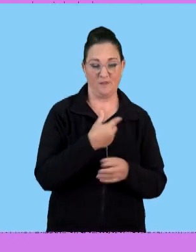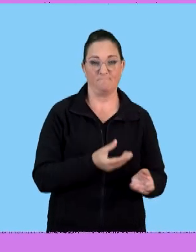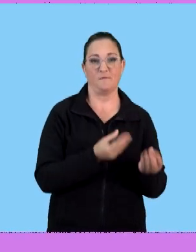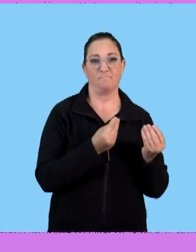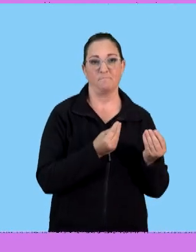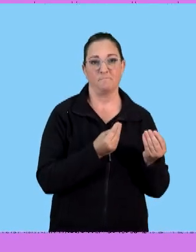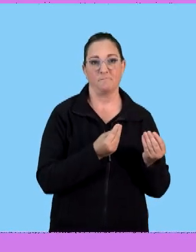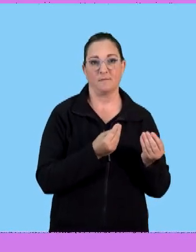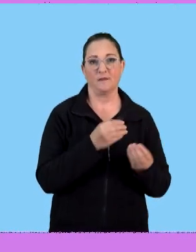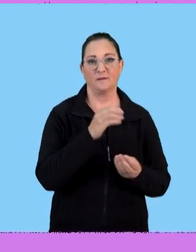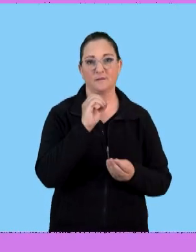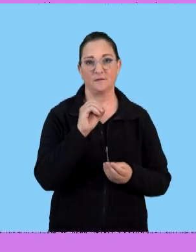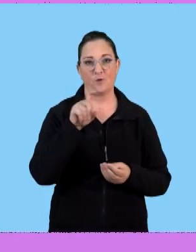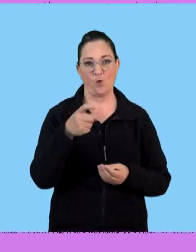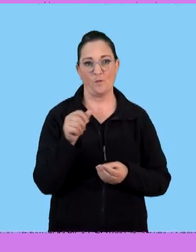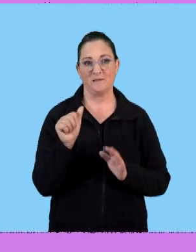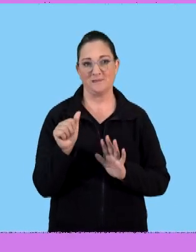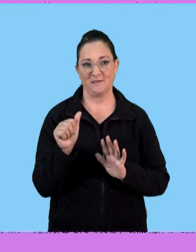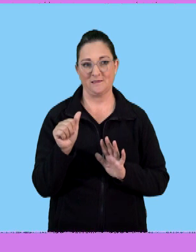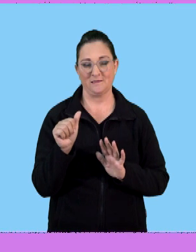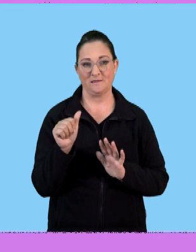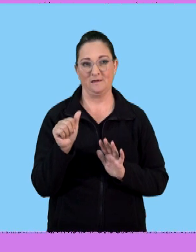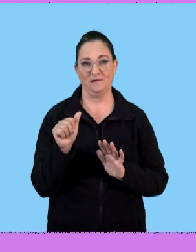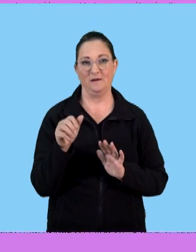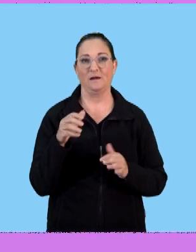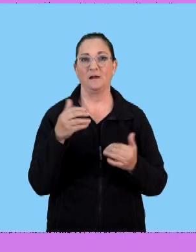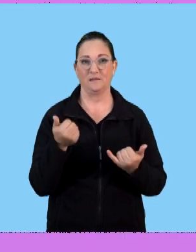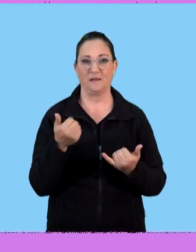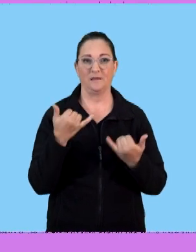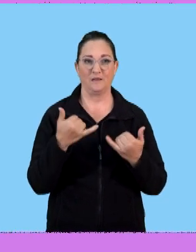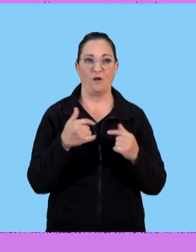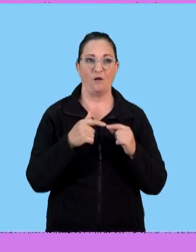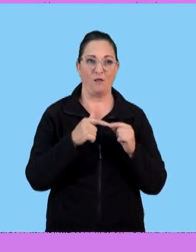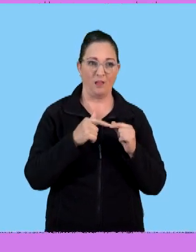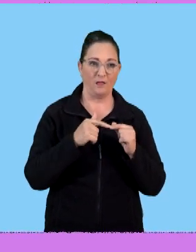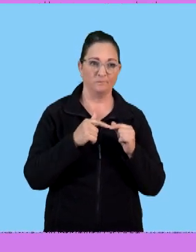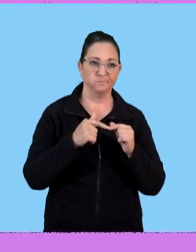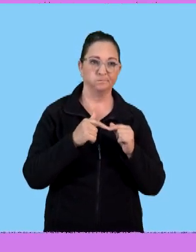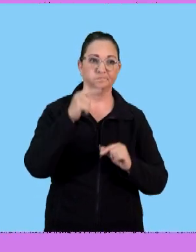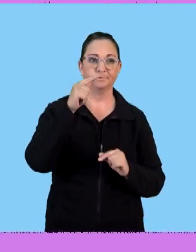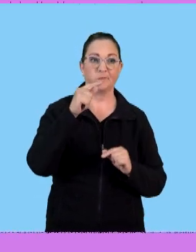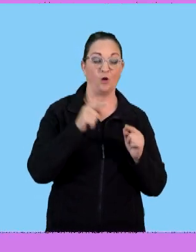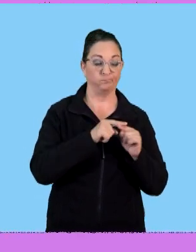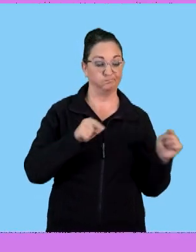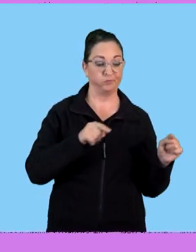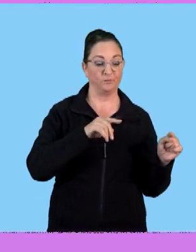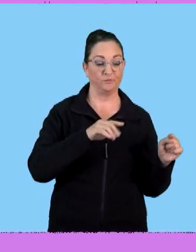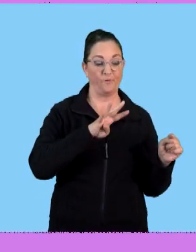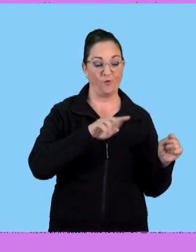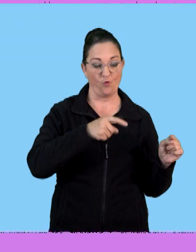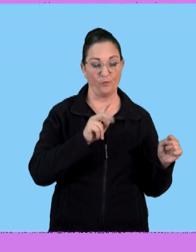length here. I found that it's 0.6. I took the total length of 4.2 meters minus the